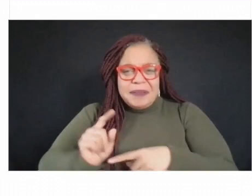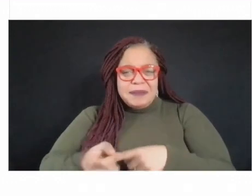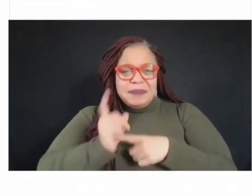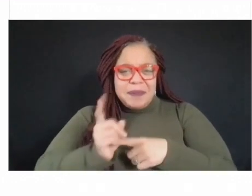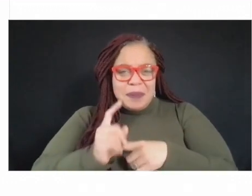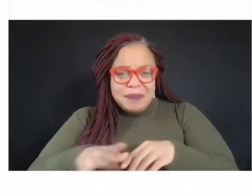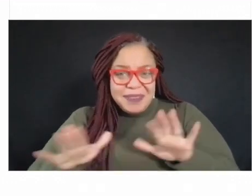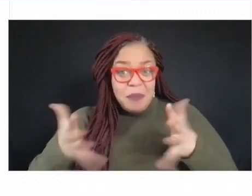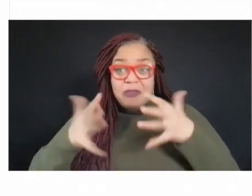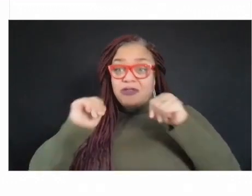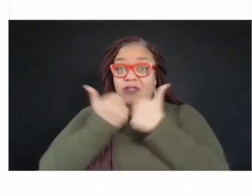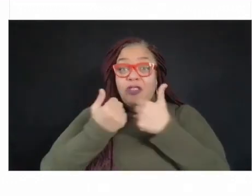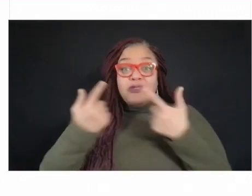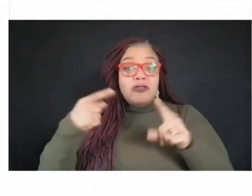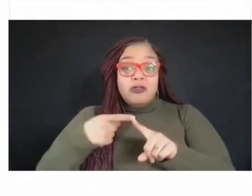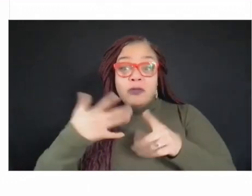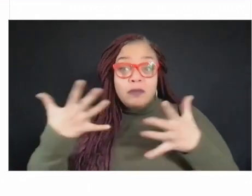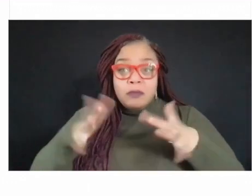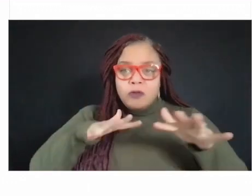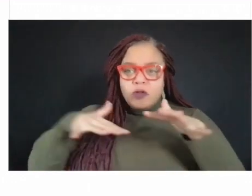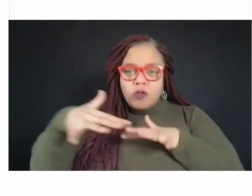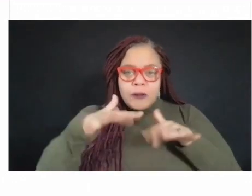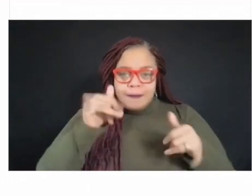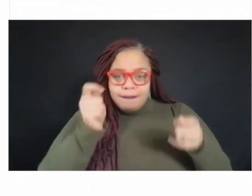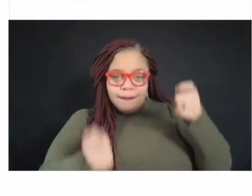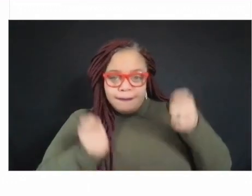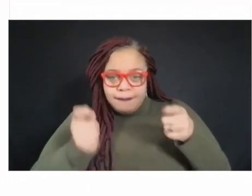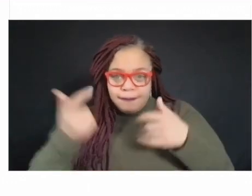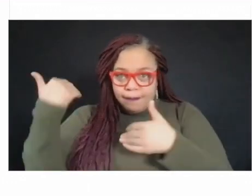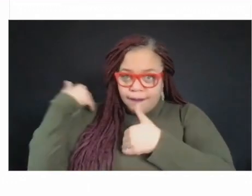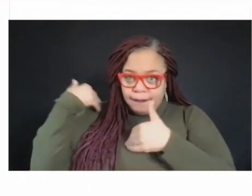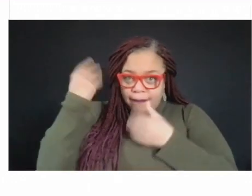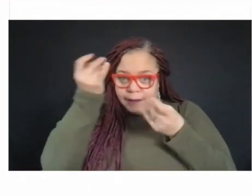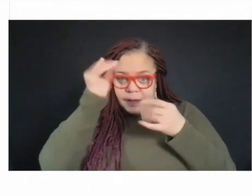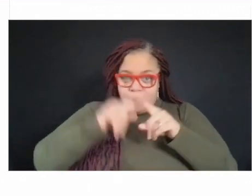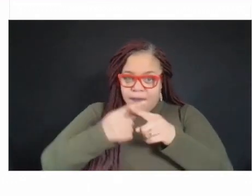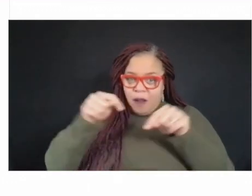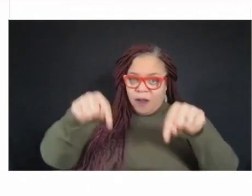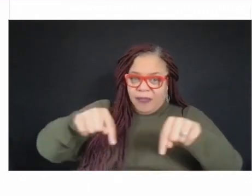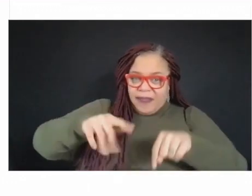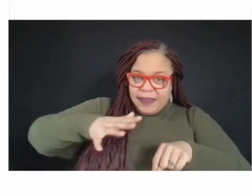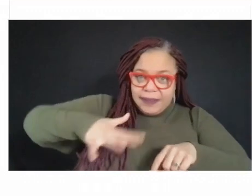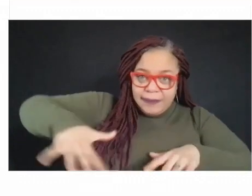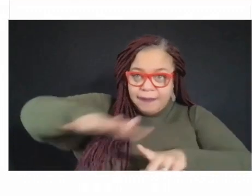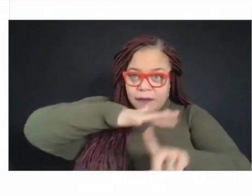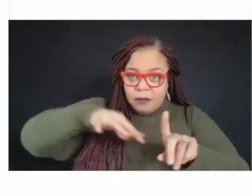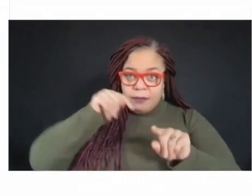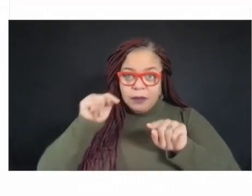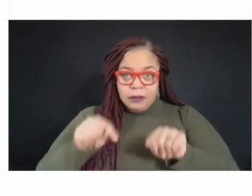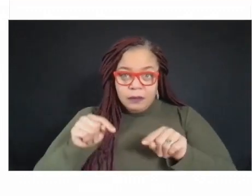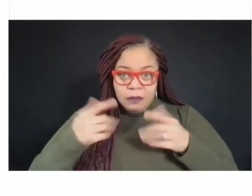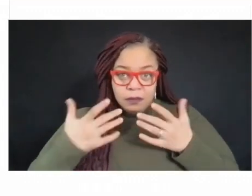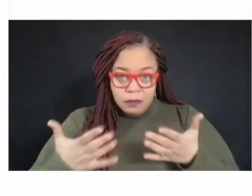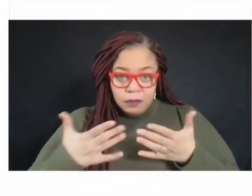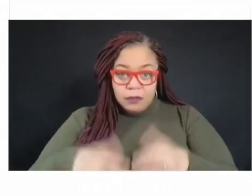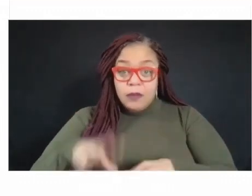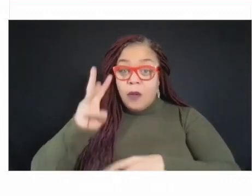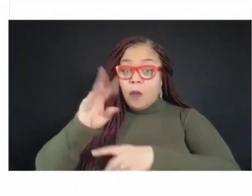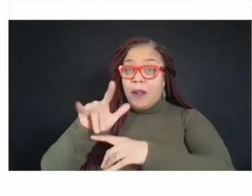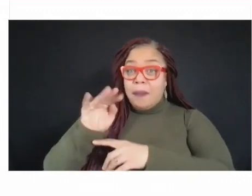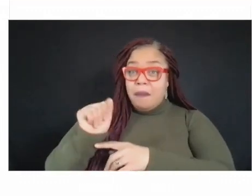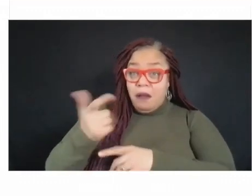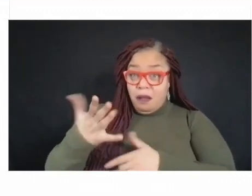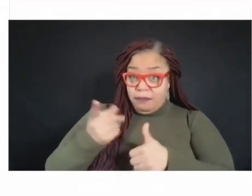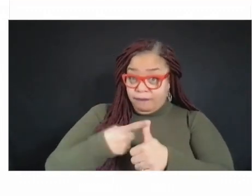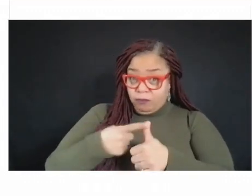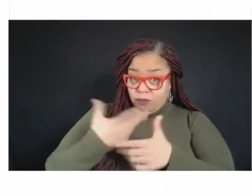whose responsibility is it to think about addressing this environment? So I wonder, perhaps Wilma, we can start with you, but how does